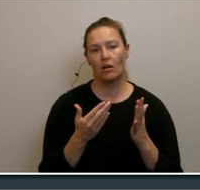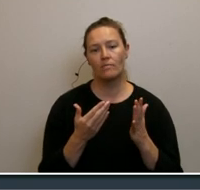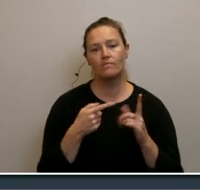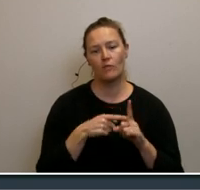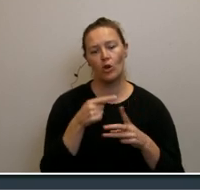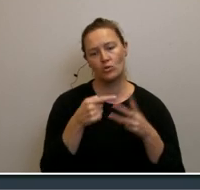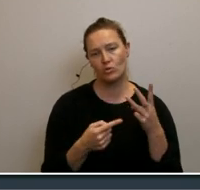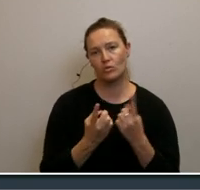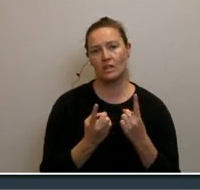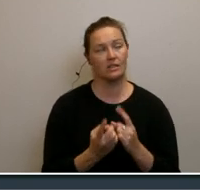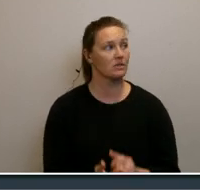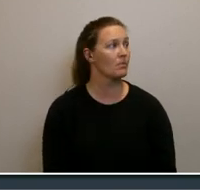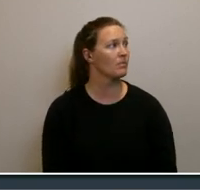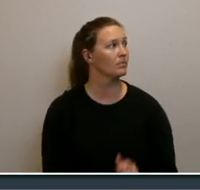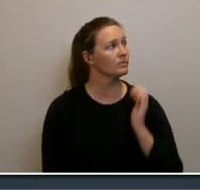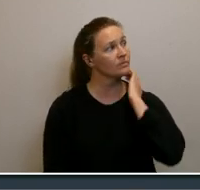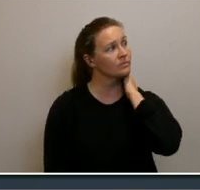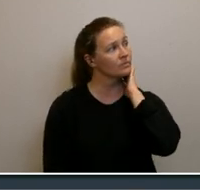evolved around that.